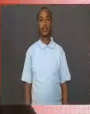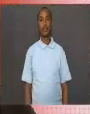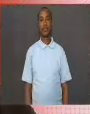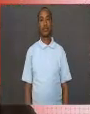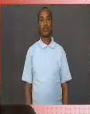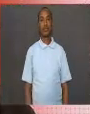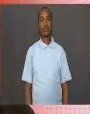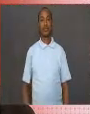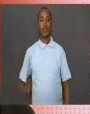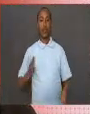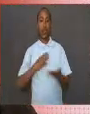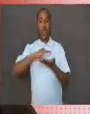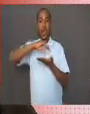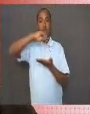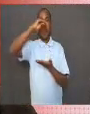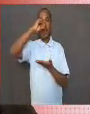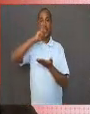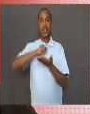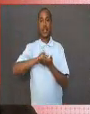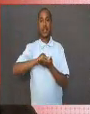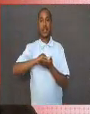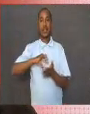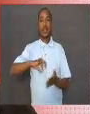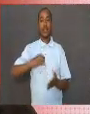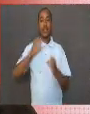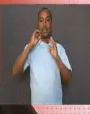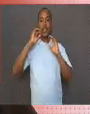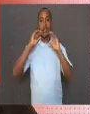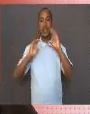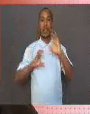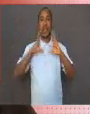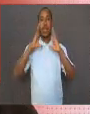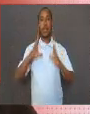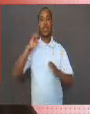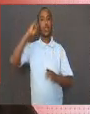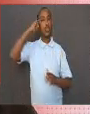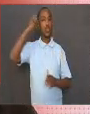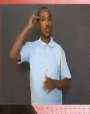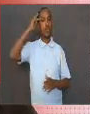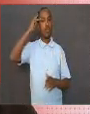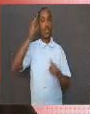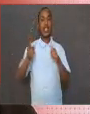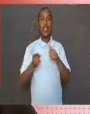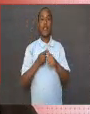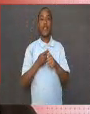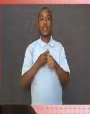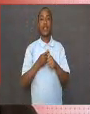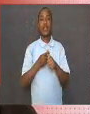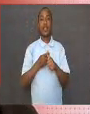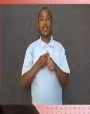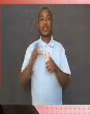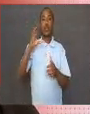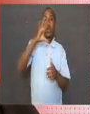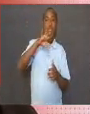We learned that French chemist Joseph Proust was the first to